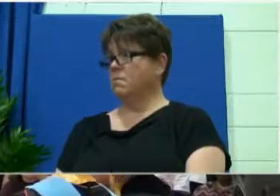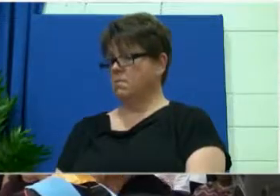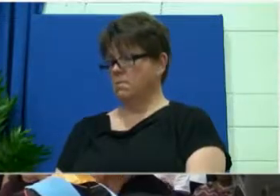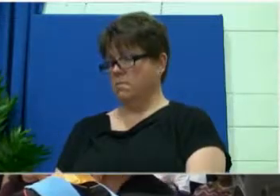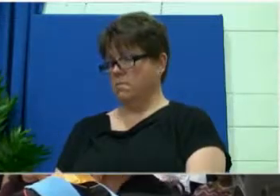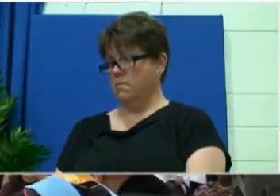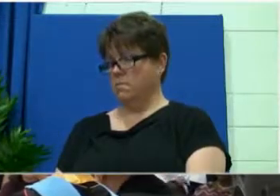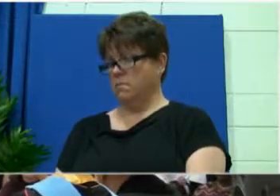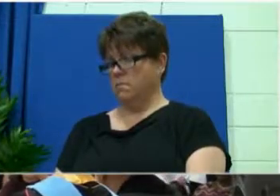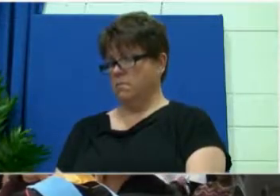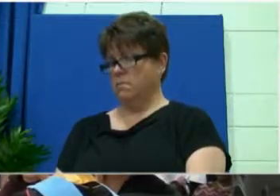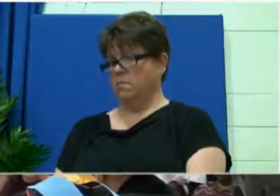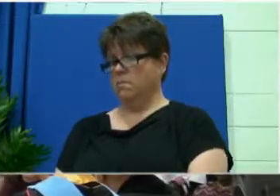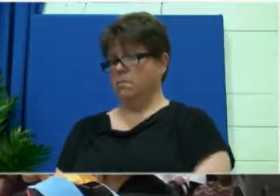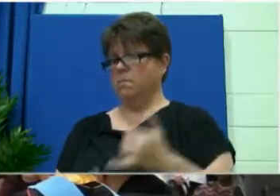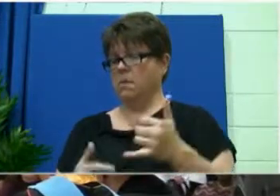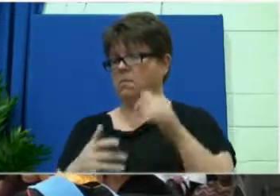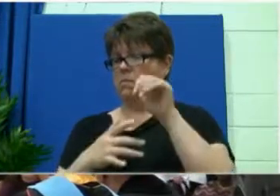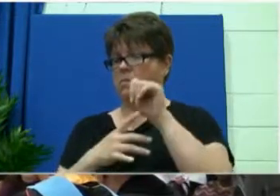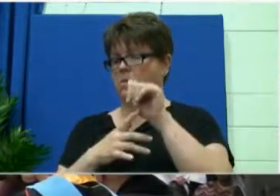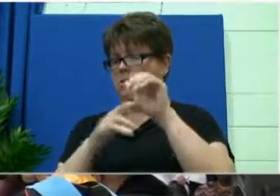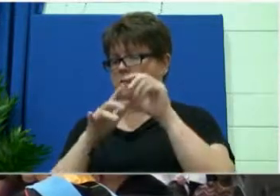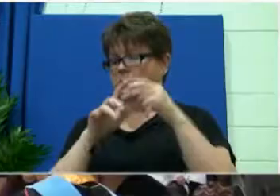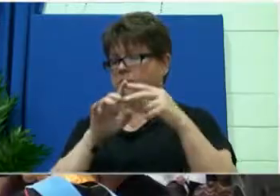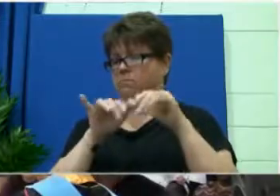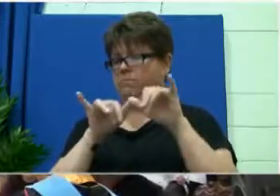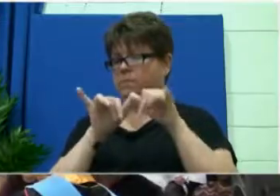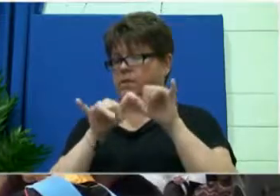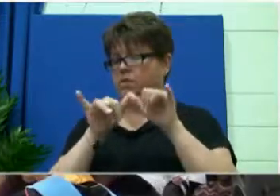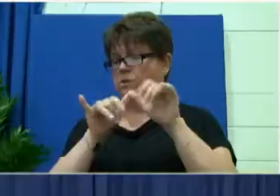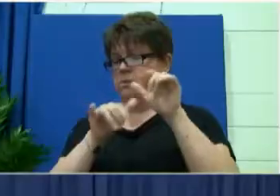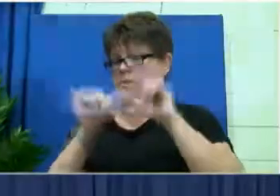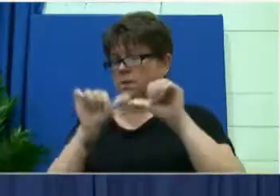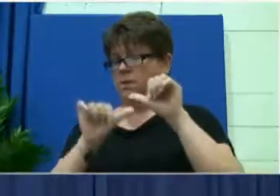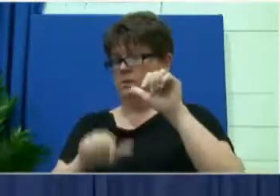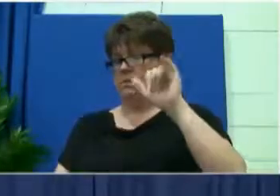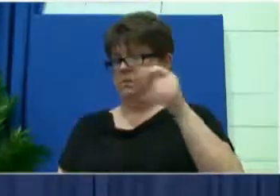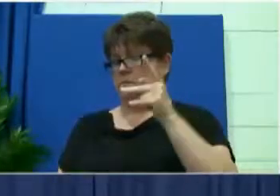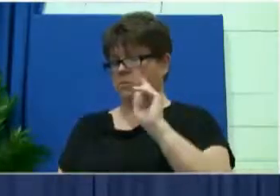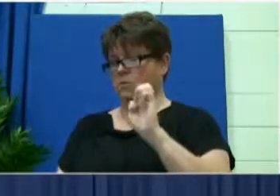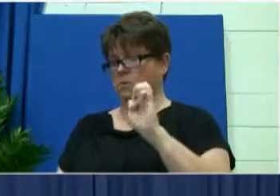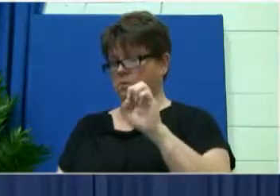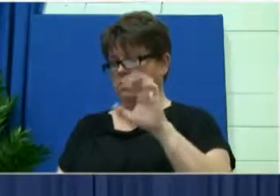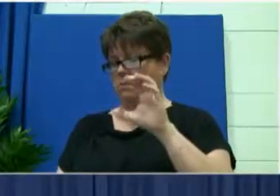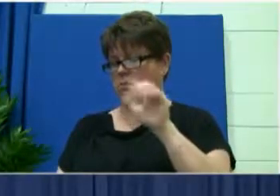Jake Carruthers, Associate in Engineering Science, Phi Theta Kappa.